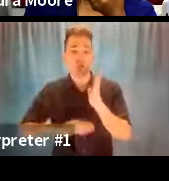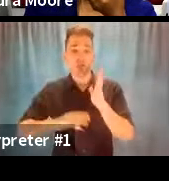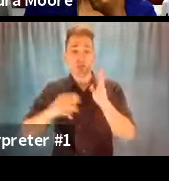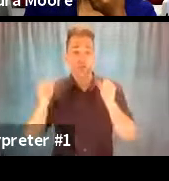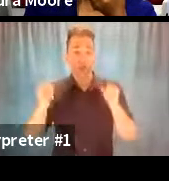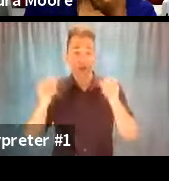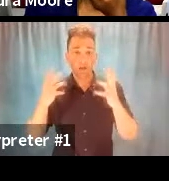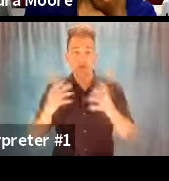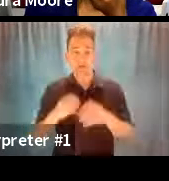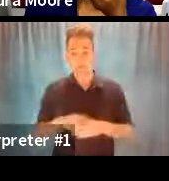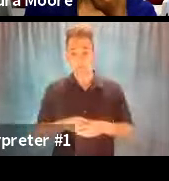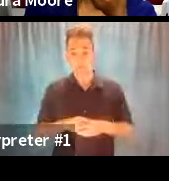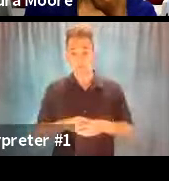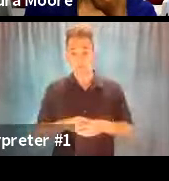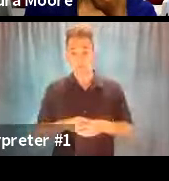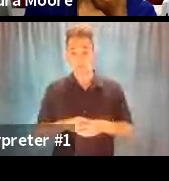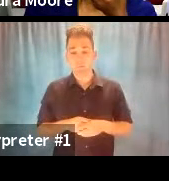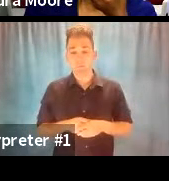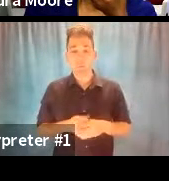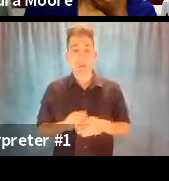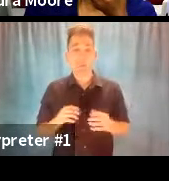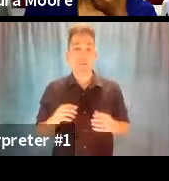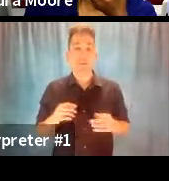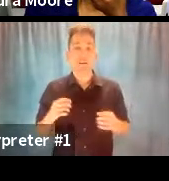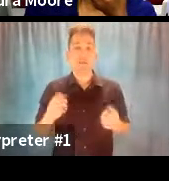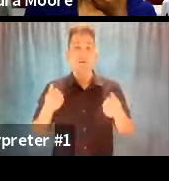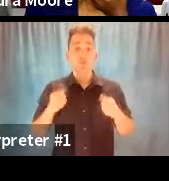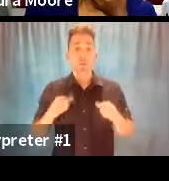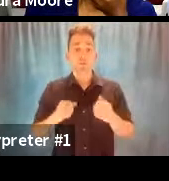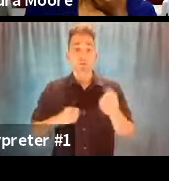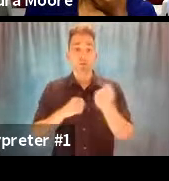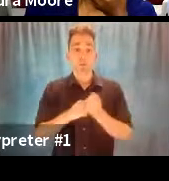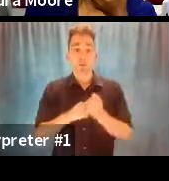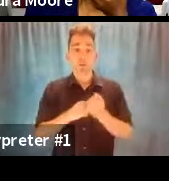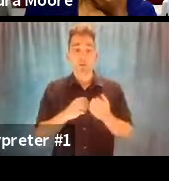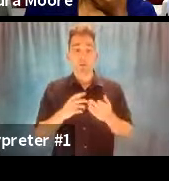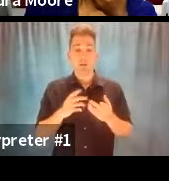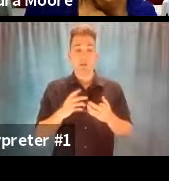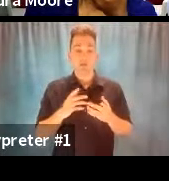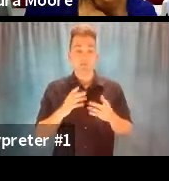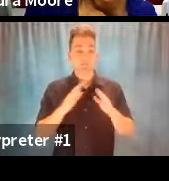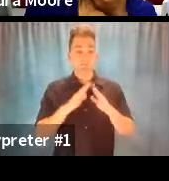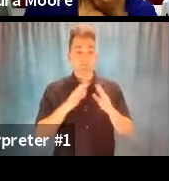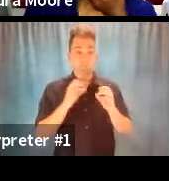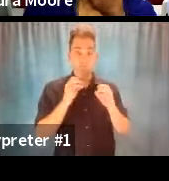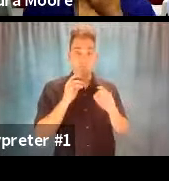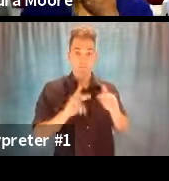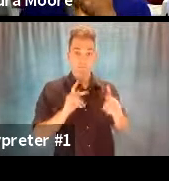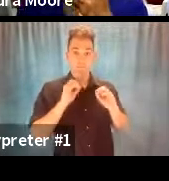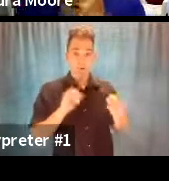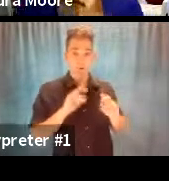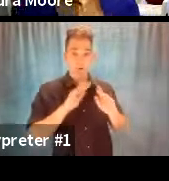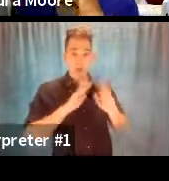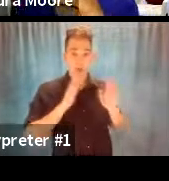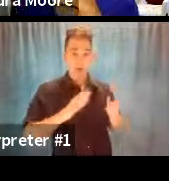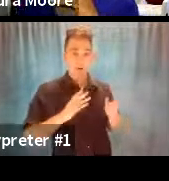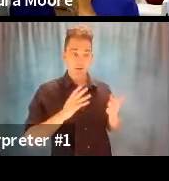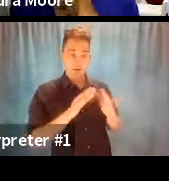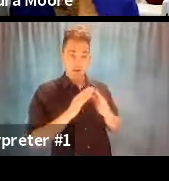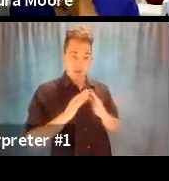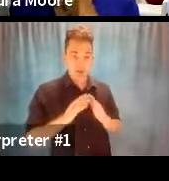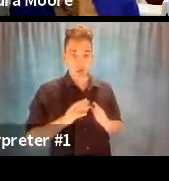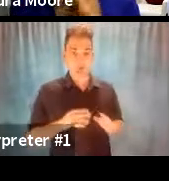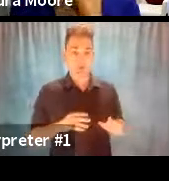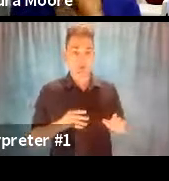of evictions, combating housing instability, supporting our unhoused neighbors, and providing these needed forms of aid to people most impacted by the